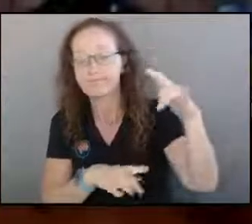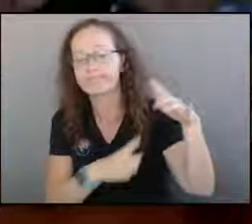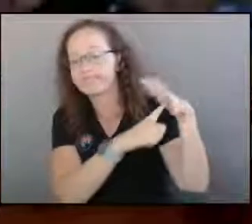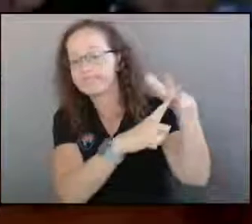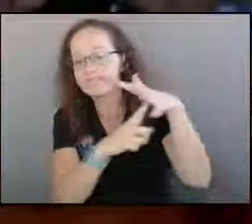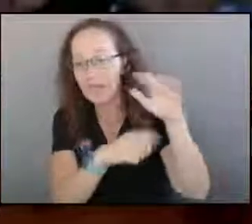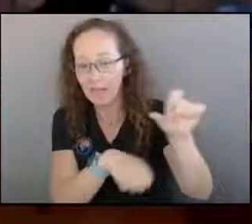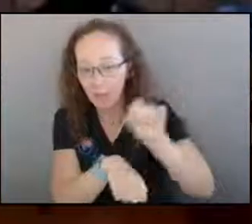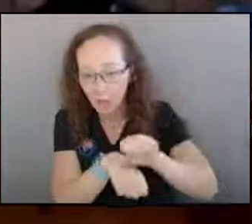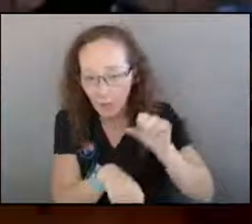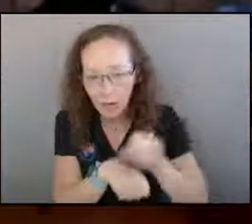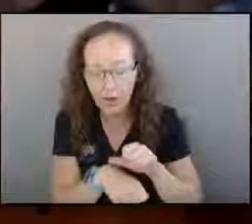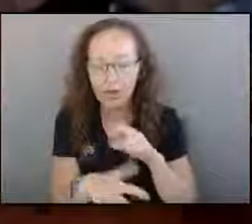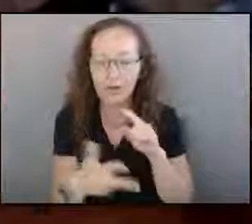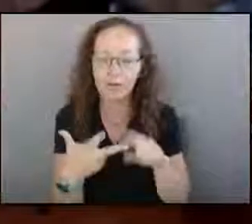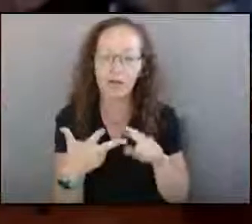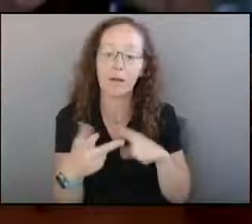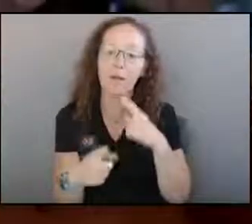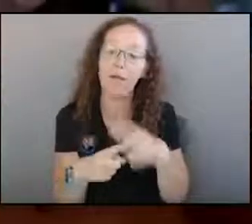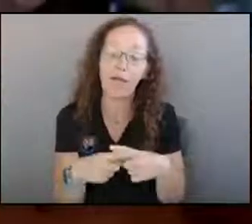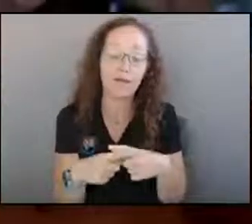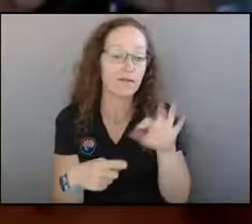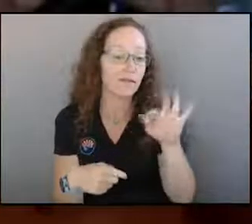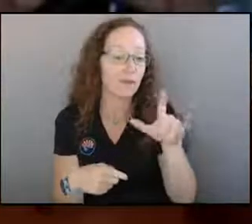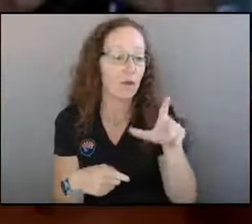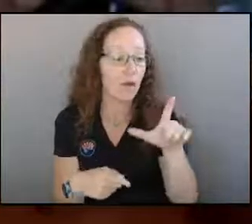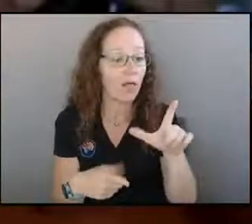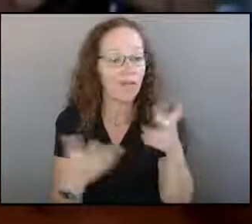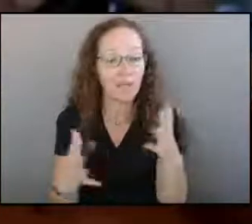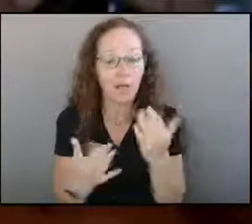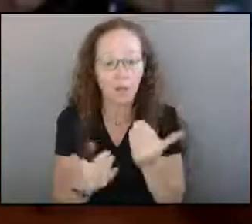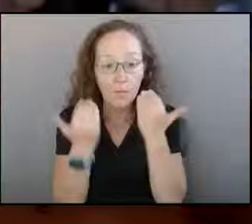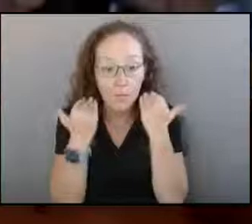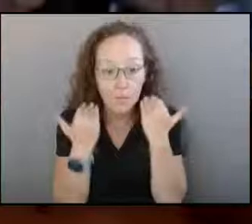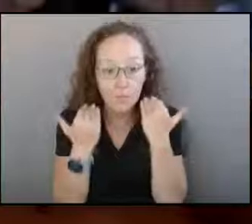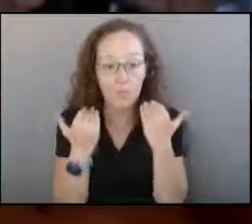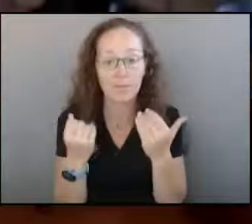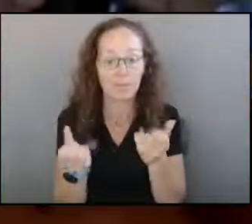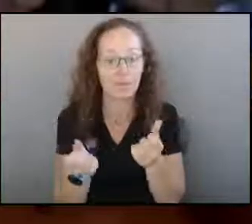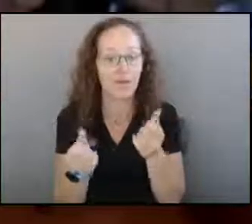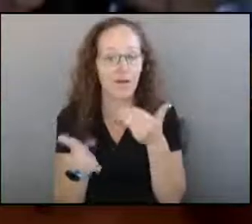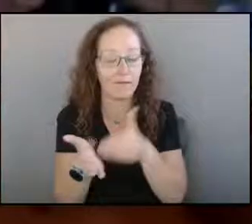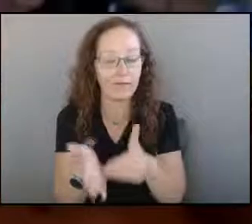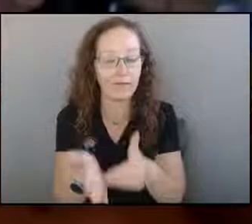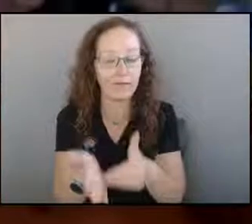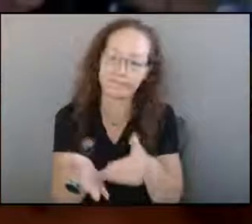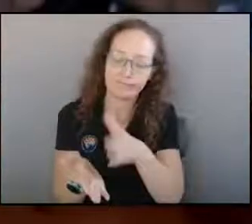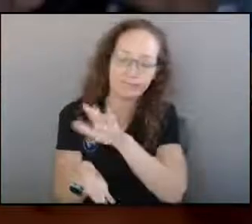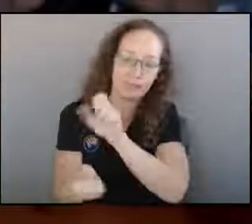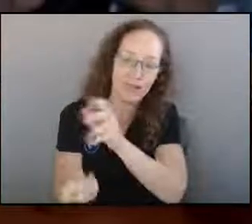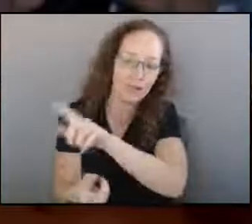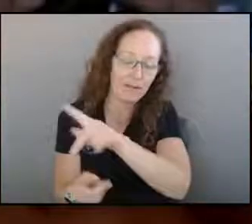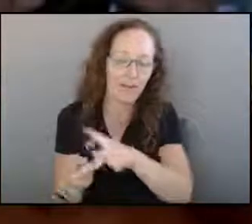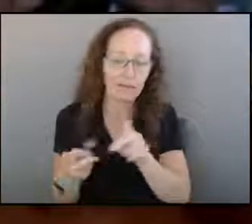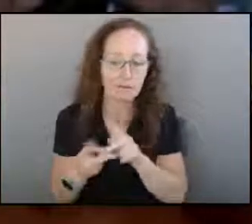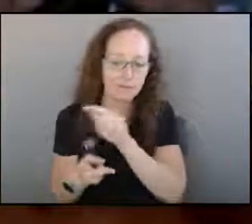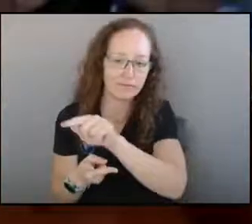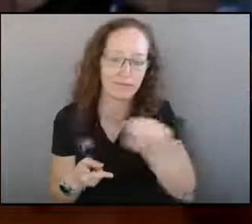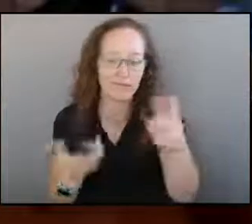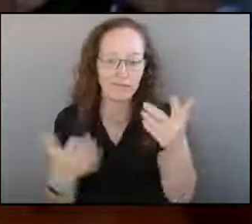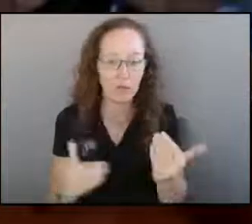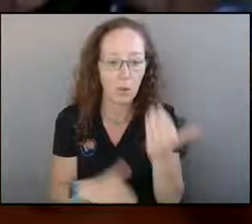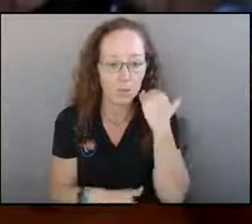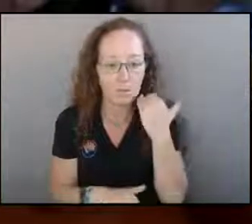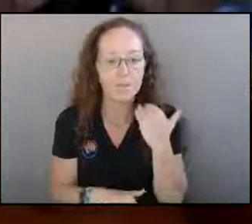just flat running out of fuel because it's consumed the fuel that it was available to it. So let me see if I can share my